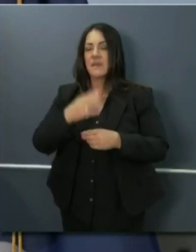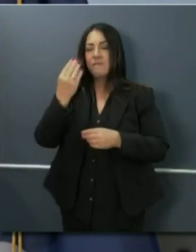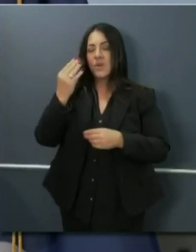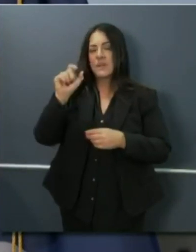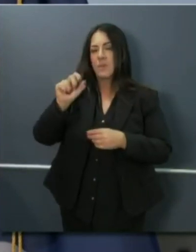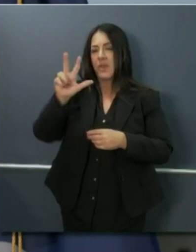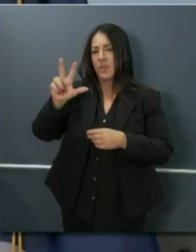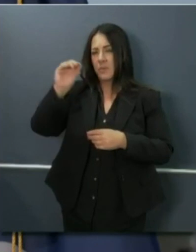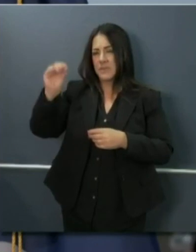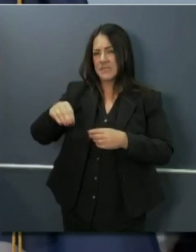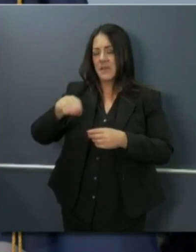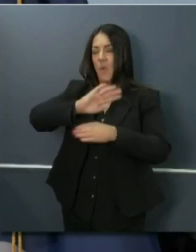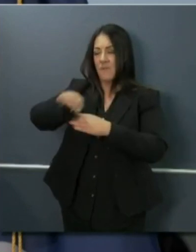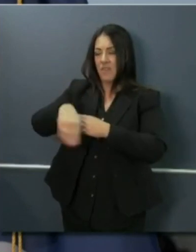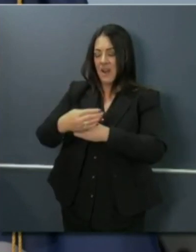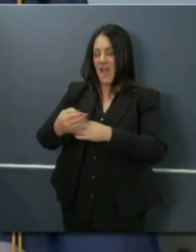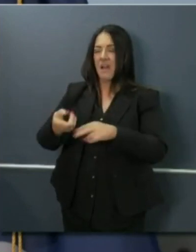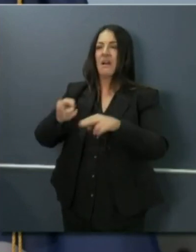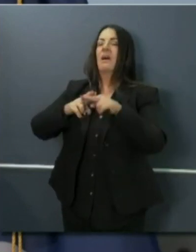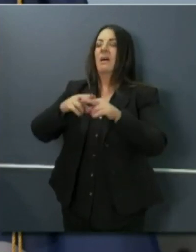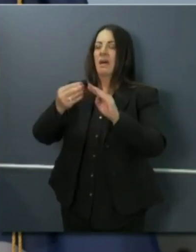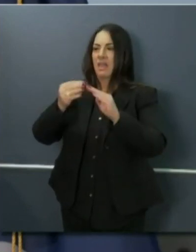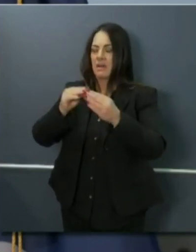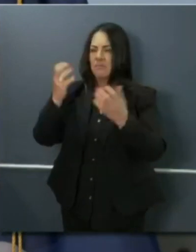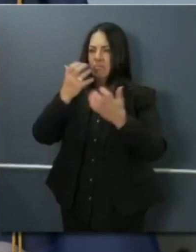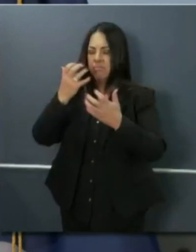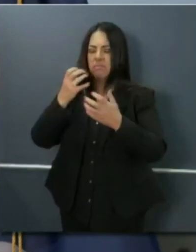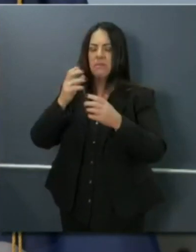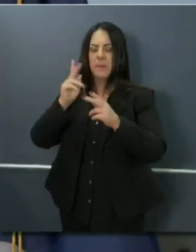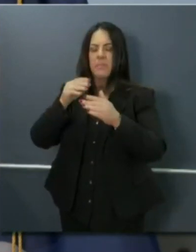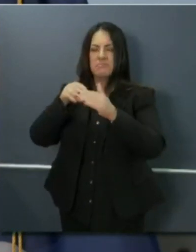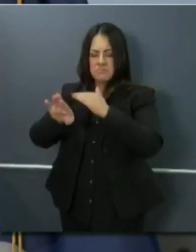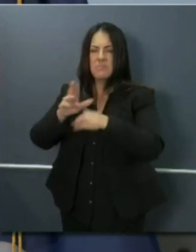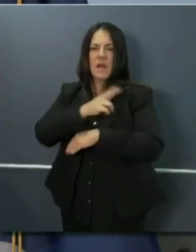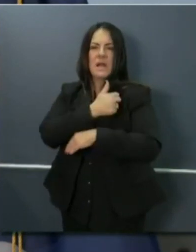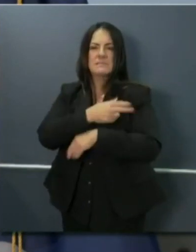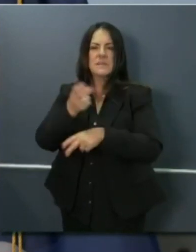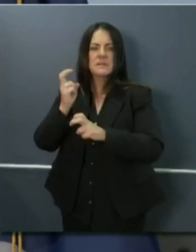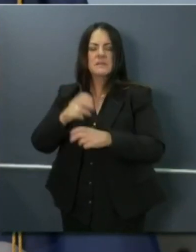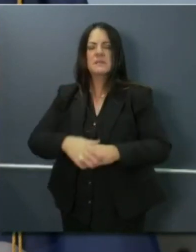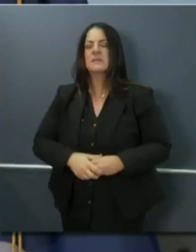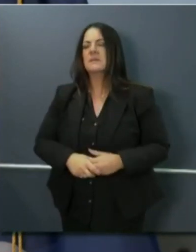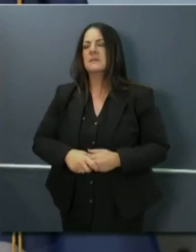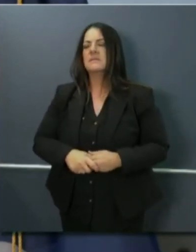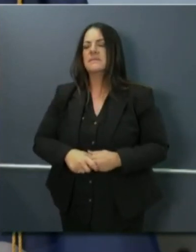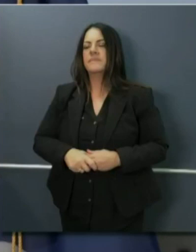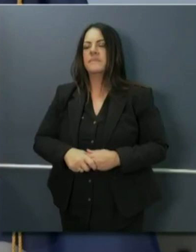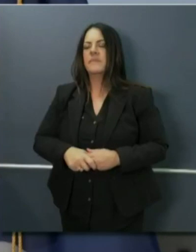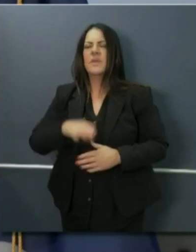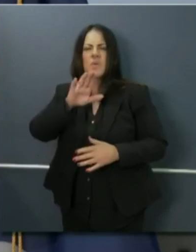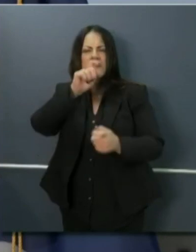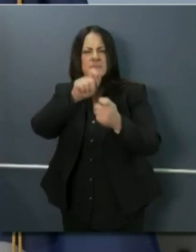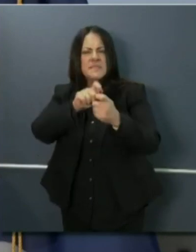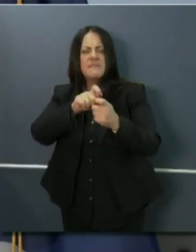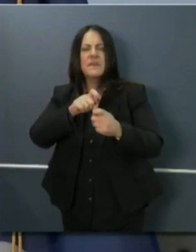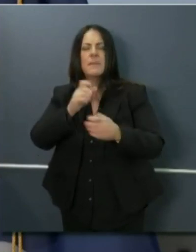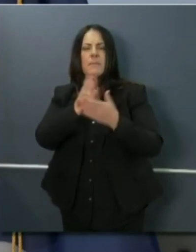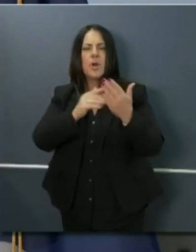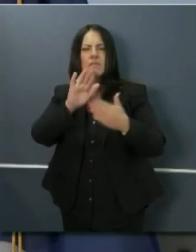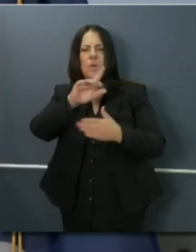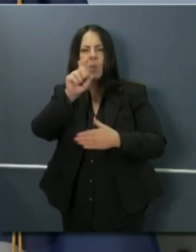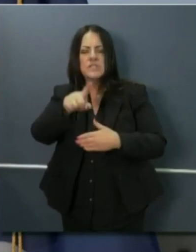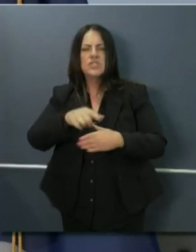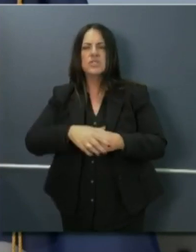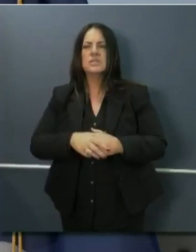14.3% overnight increase in the hospitalization capacity. As it relates to your very specific component of